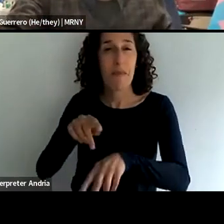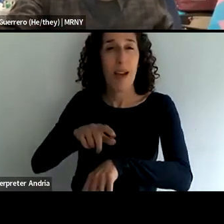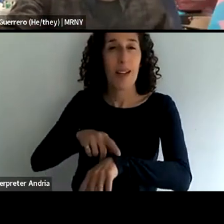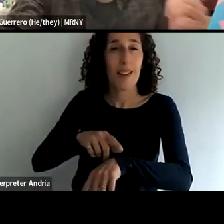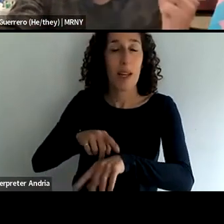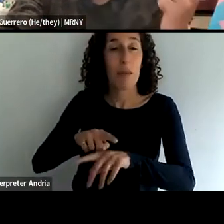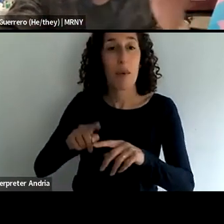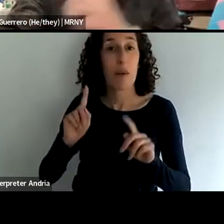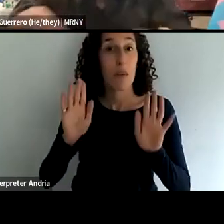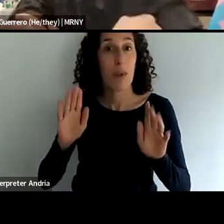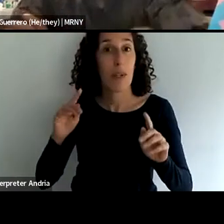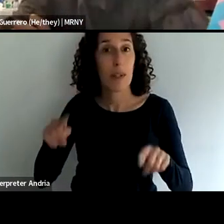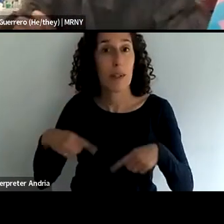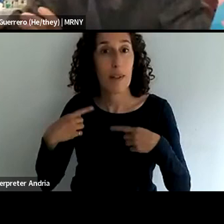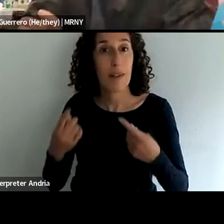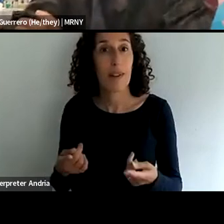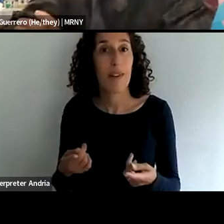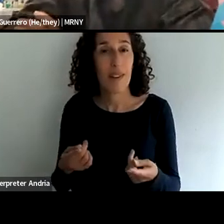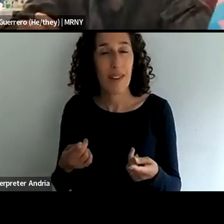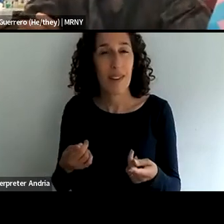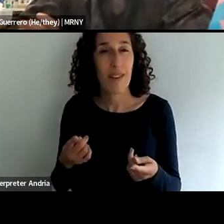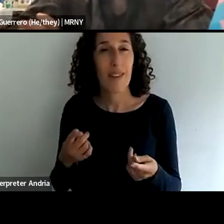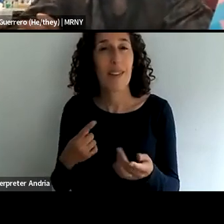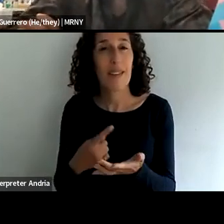everybody's time.